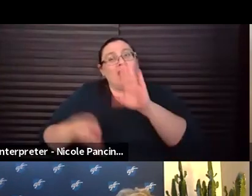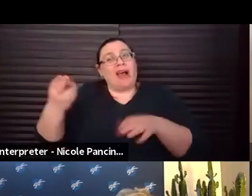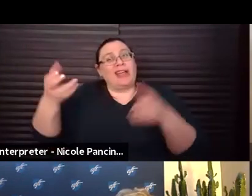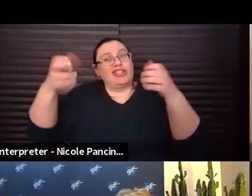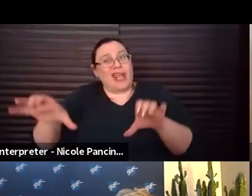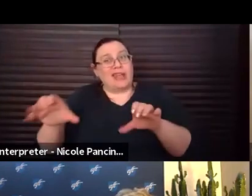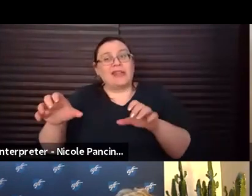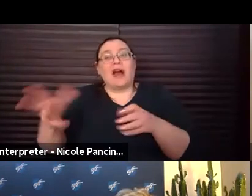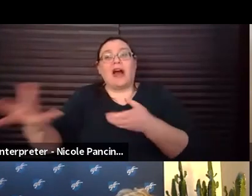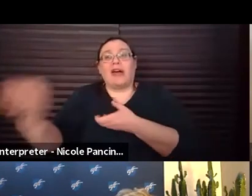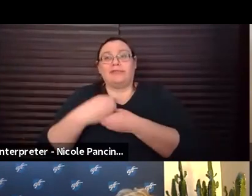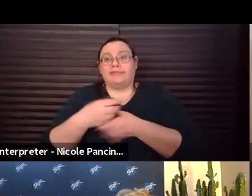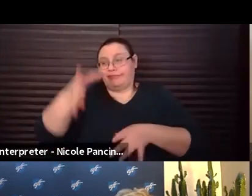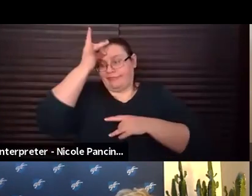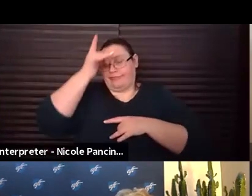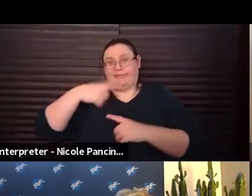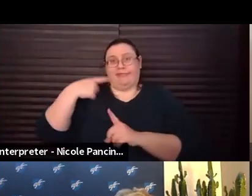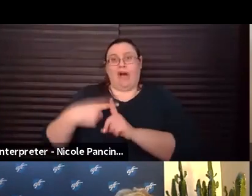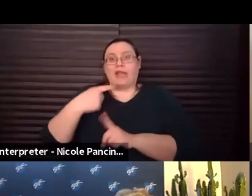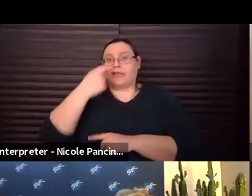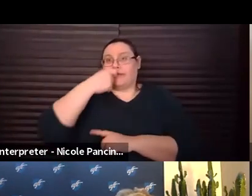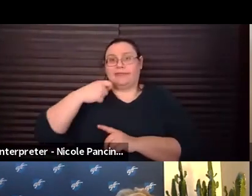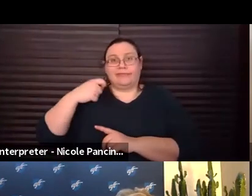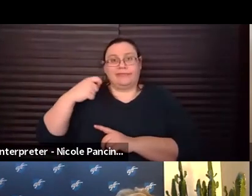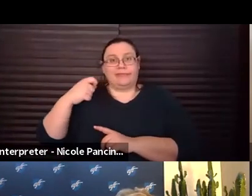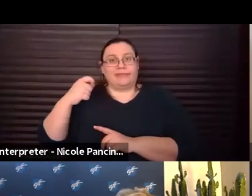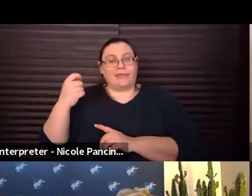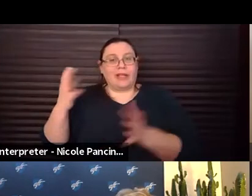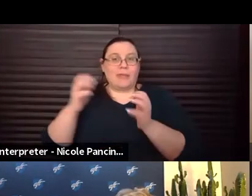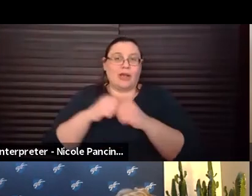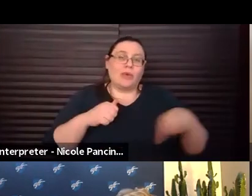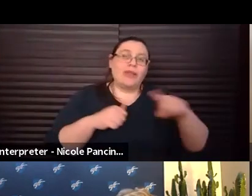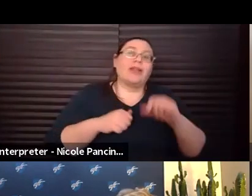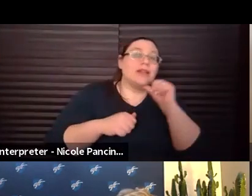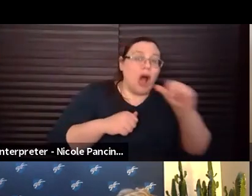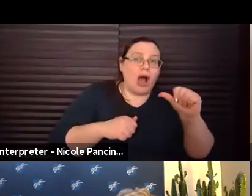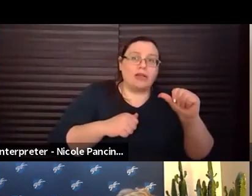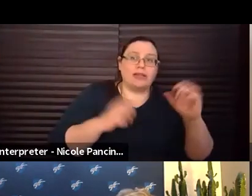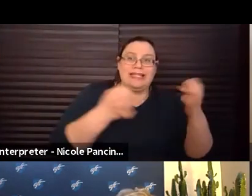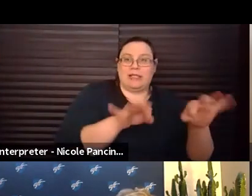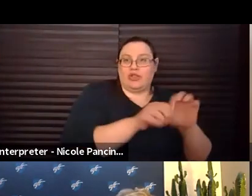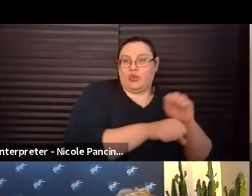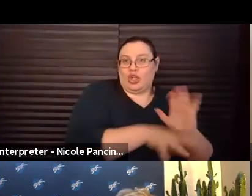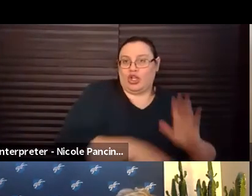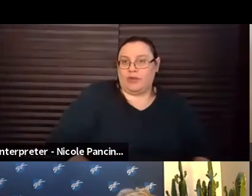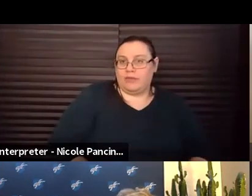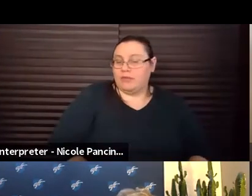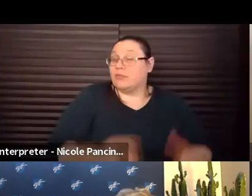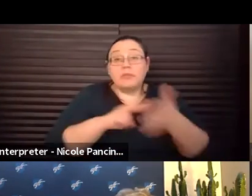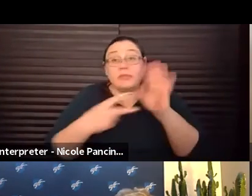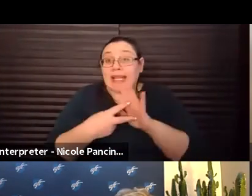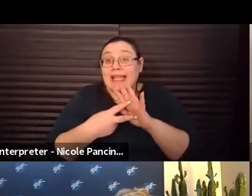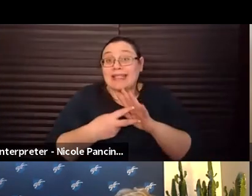test positive for COVID among essential workers than those classified as non-essential. In short, this pandemic has